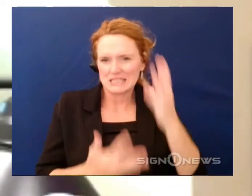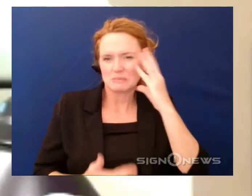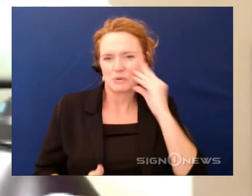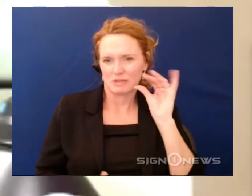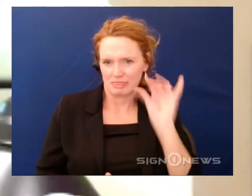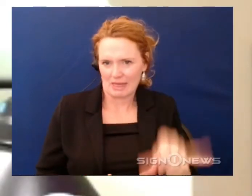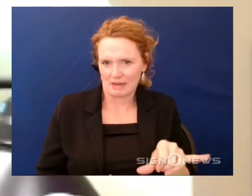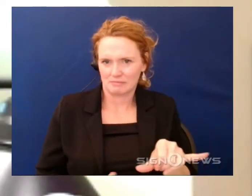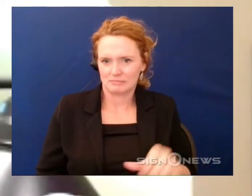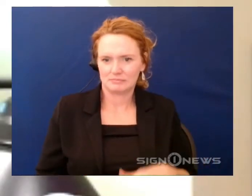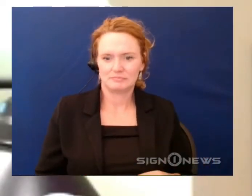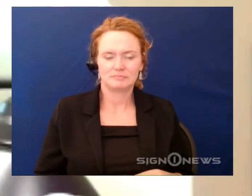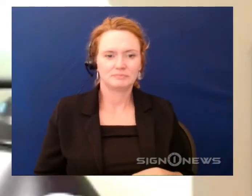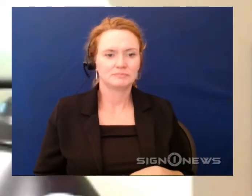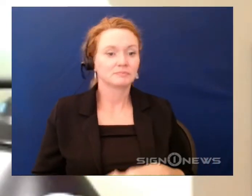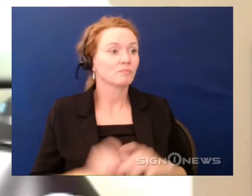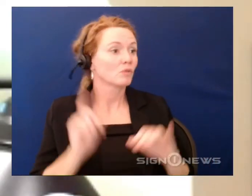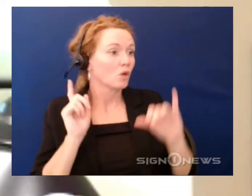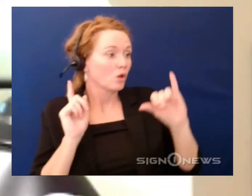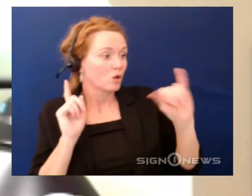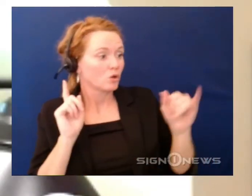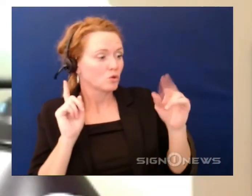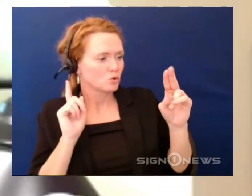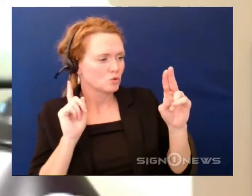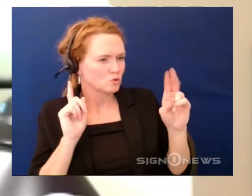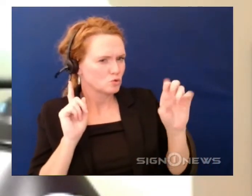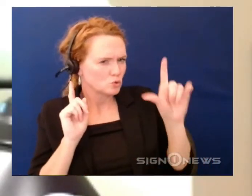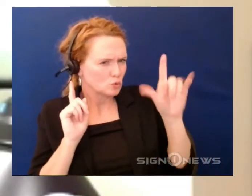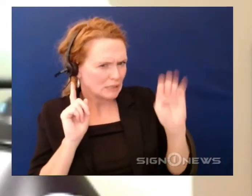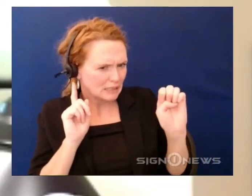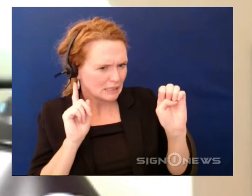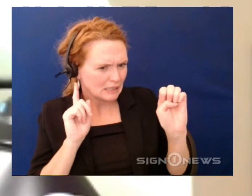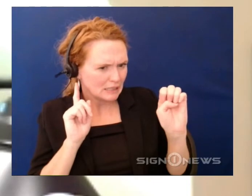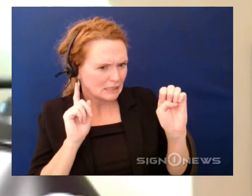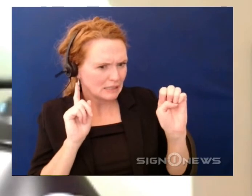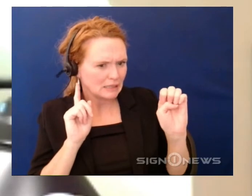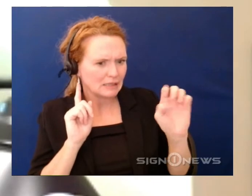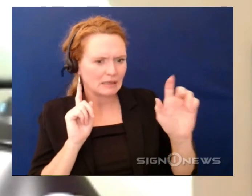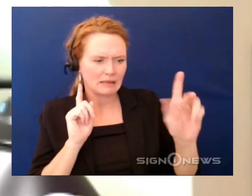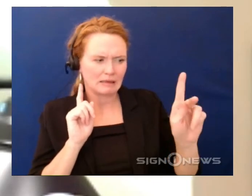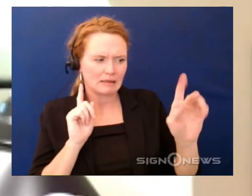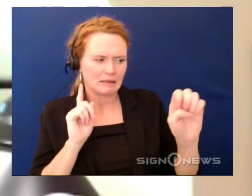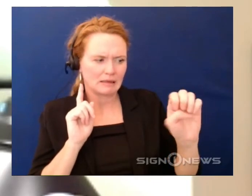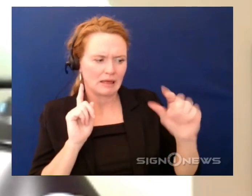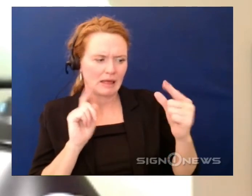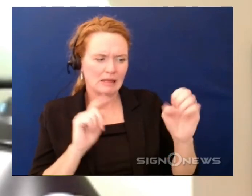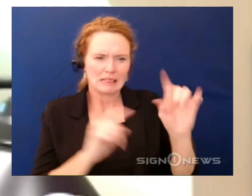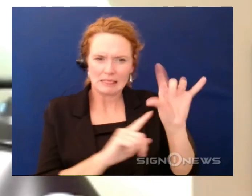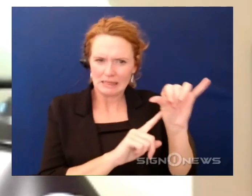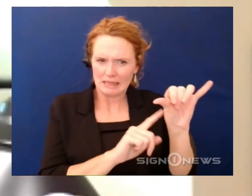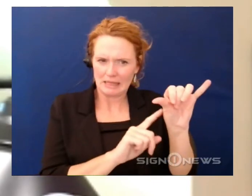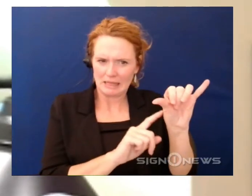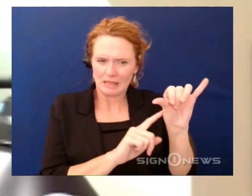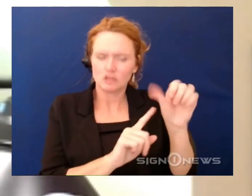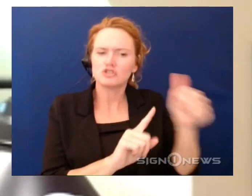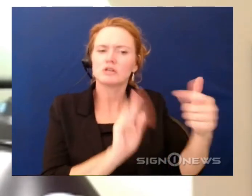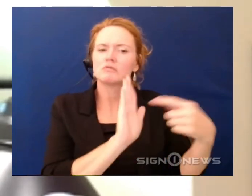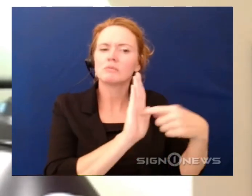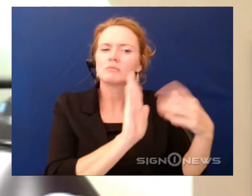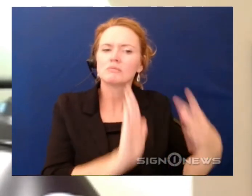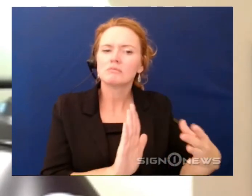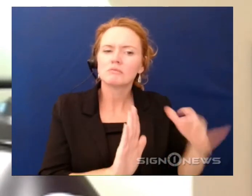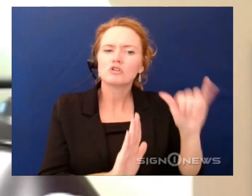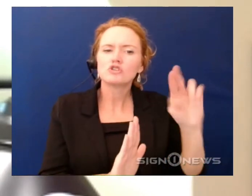that Julie, is it Kegley? Is that how it's pronounced? She was John's attorney right through